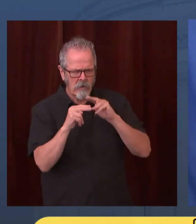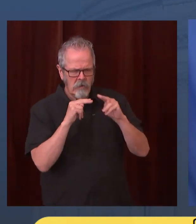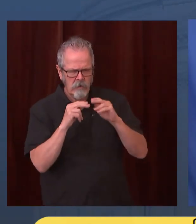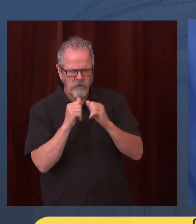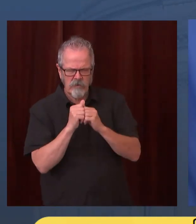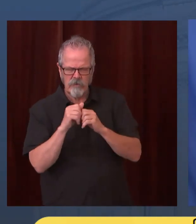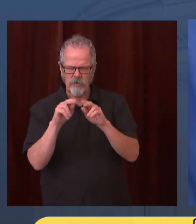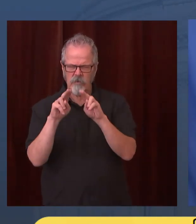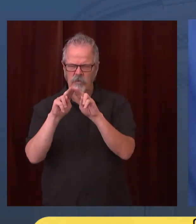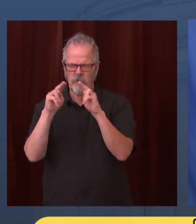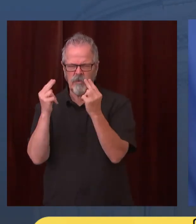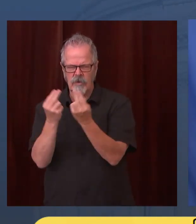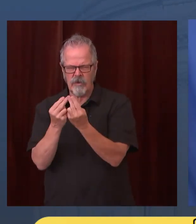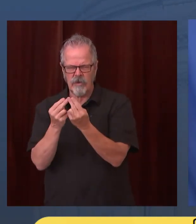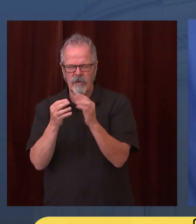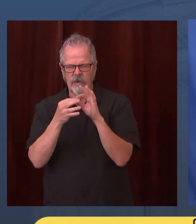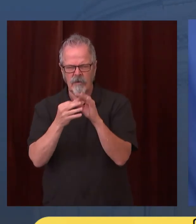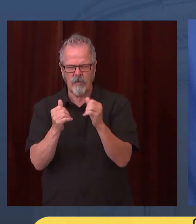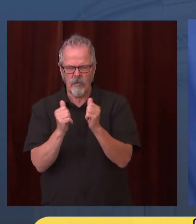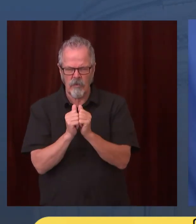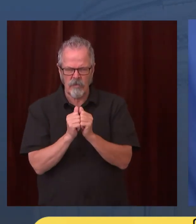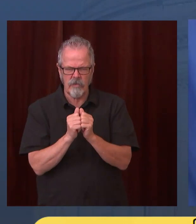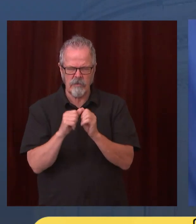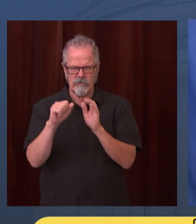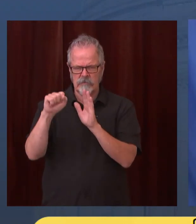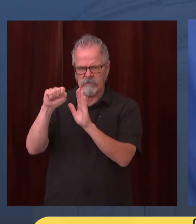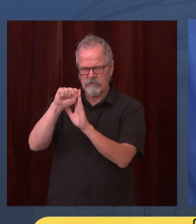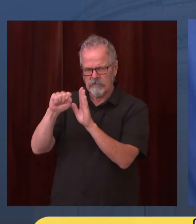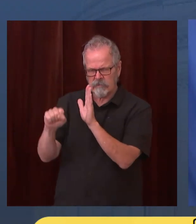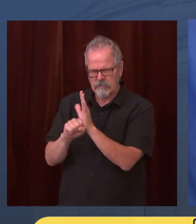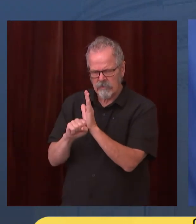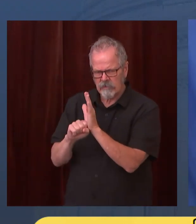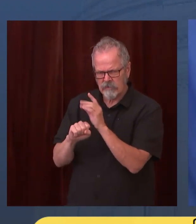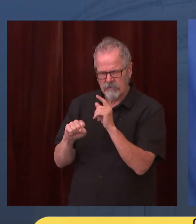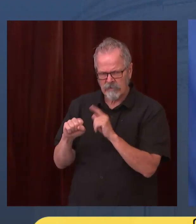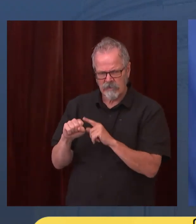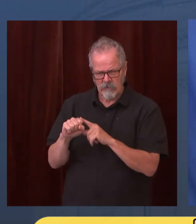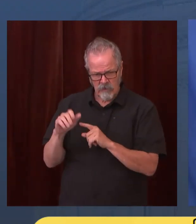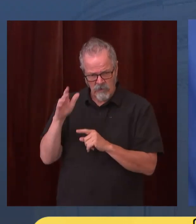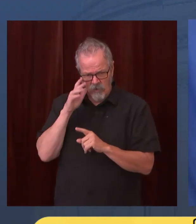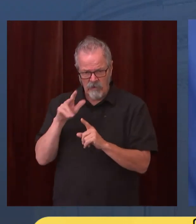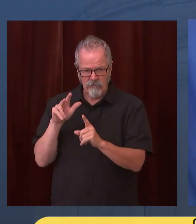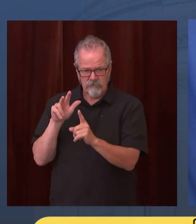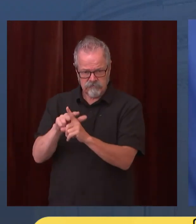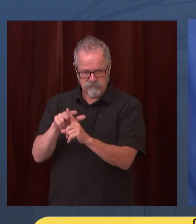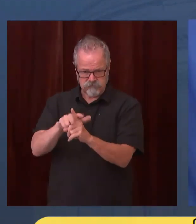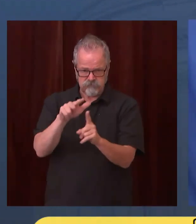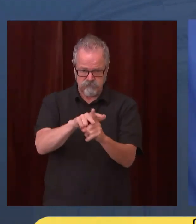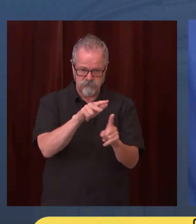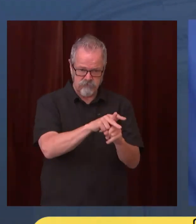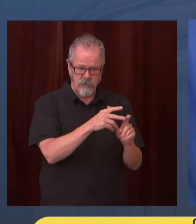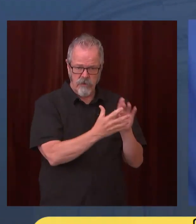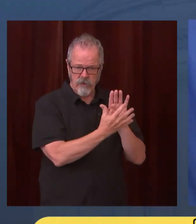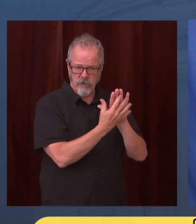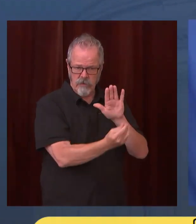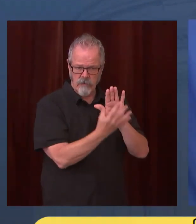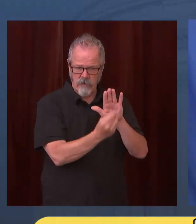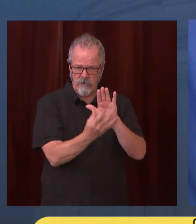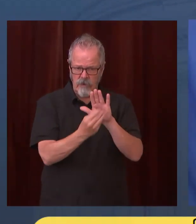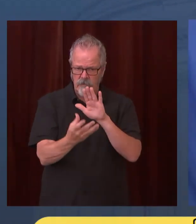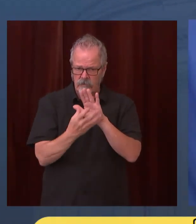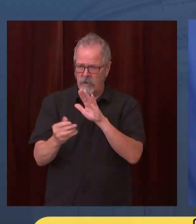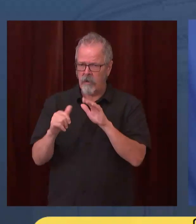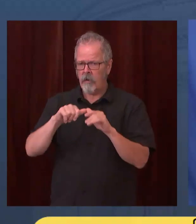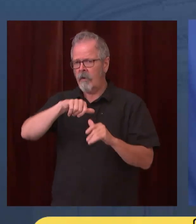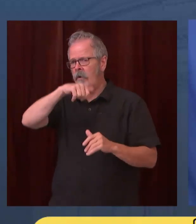We have separate units that we bargain and negotiate these agreements with, and each one is separate. But so far, I think that template is a